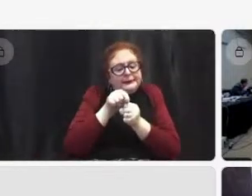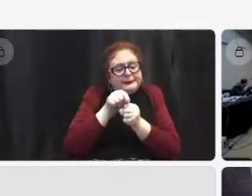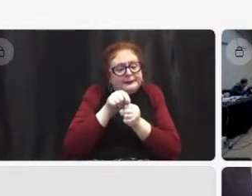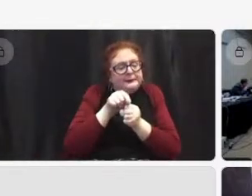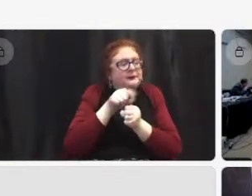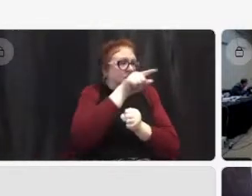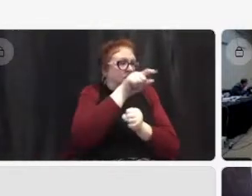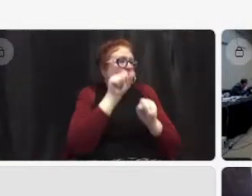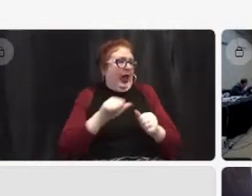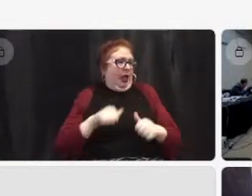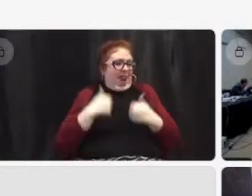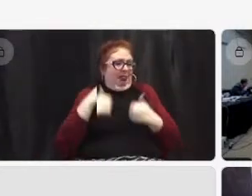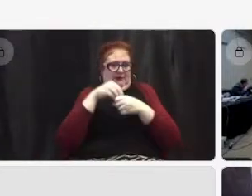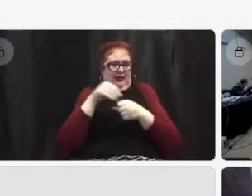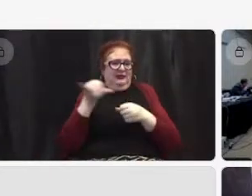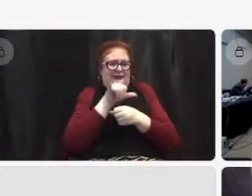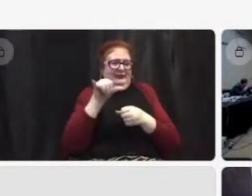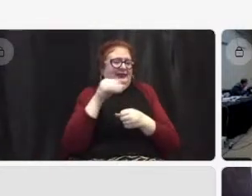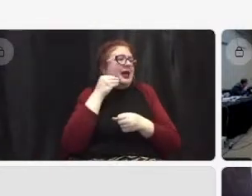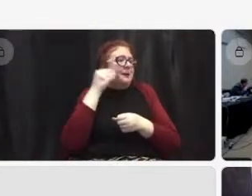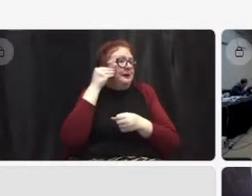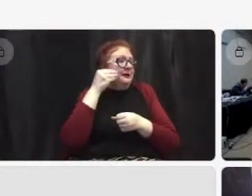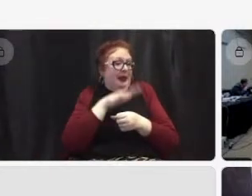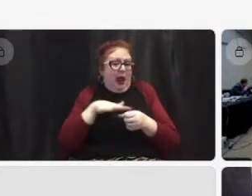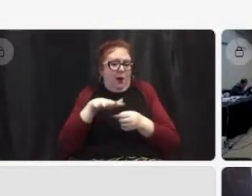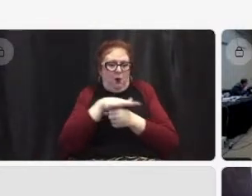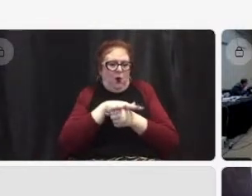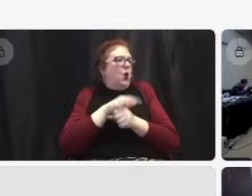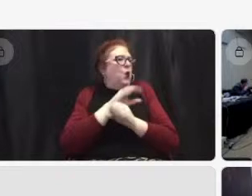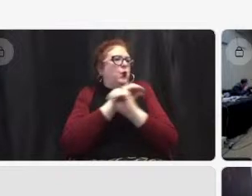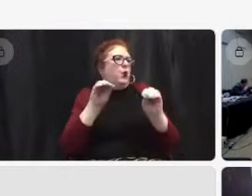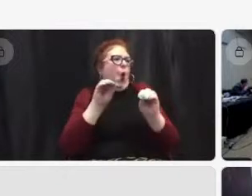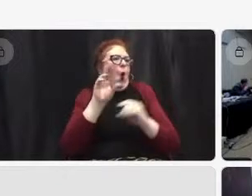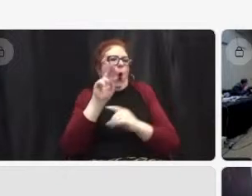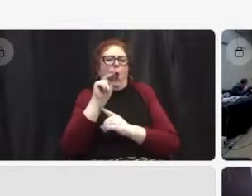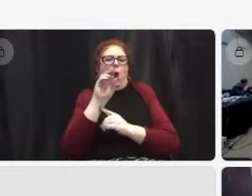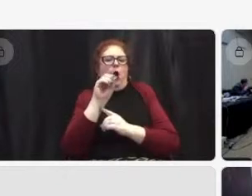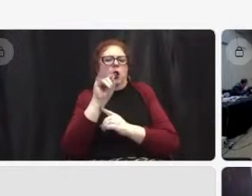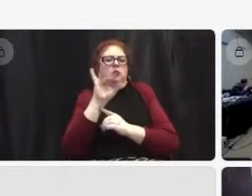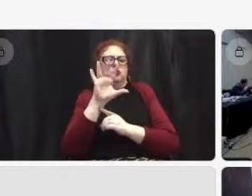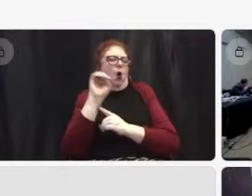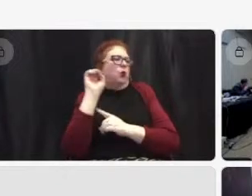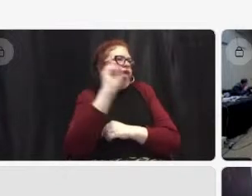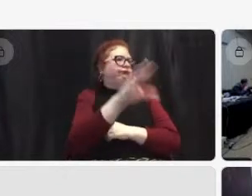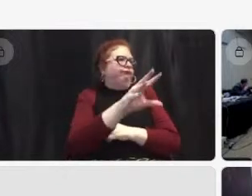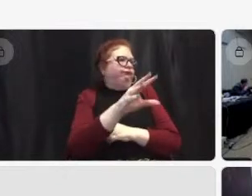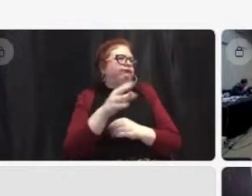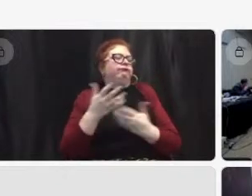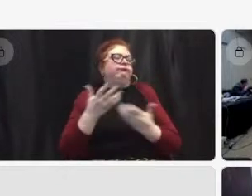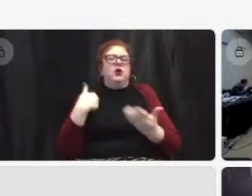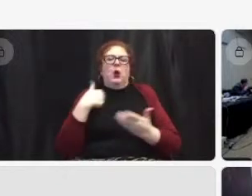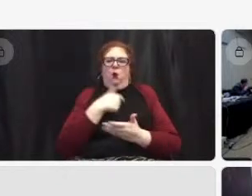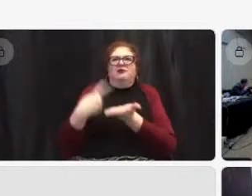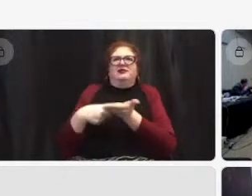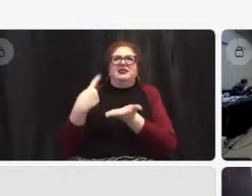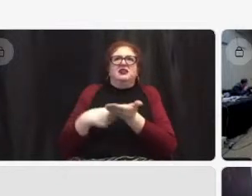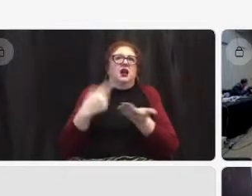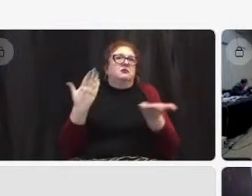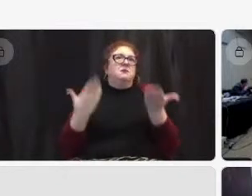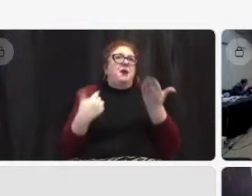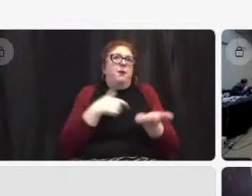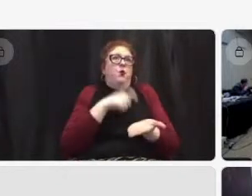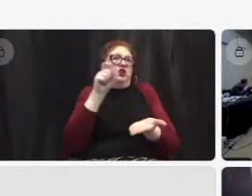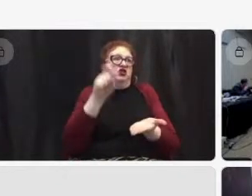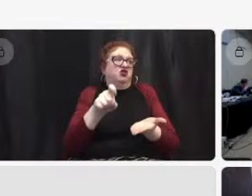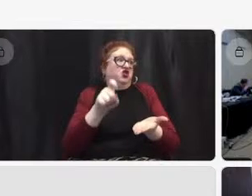neighborhood and not get a notice. We've talked about that before, and maybe extending that out to 300 feet.